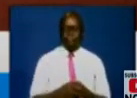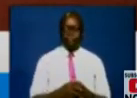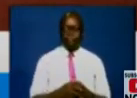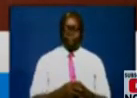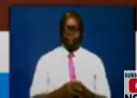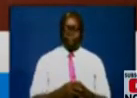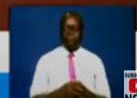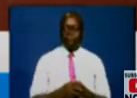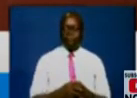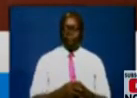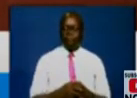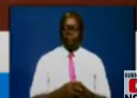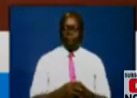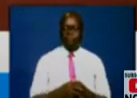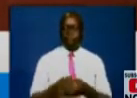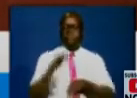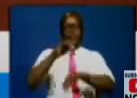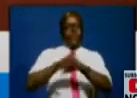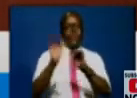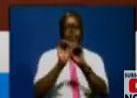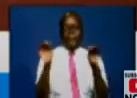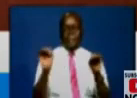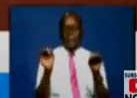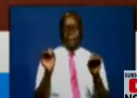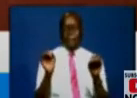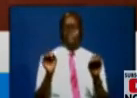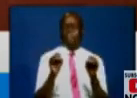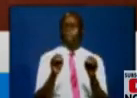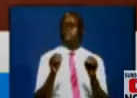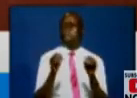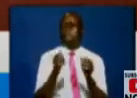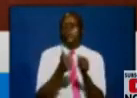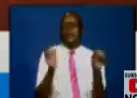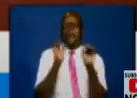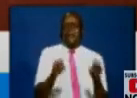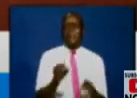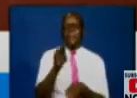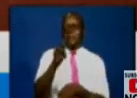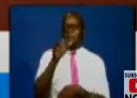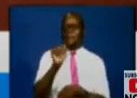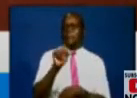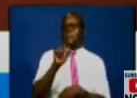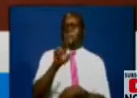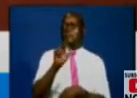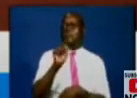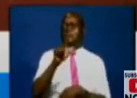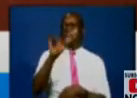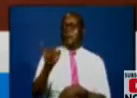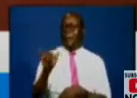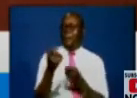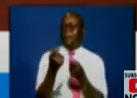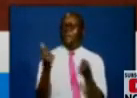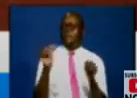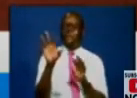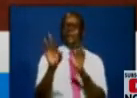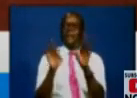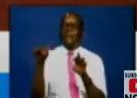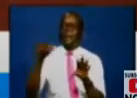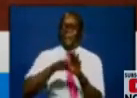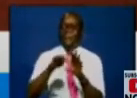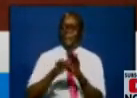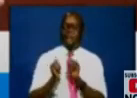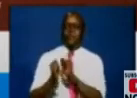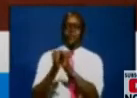It is improper, and perhaps I would say morally improper, that a select few members come